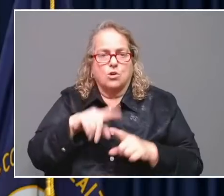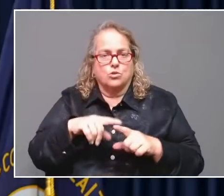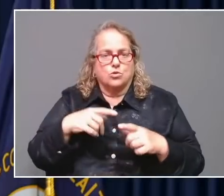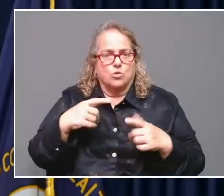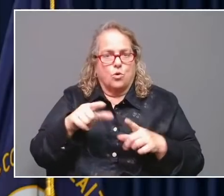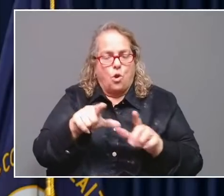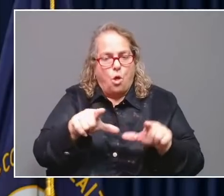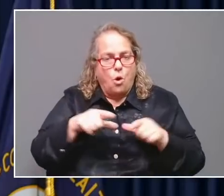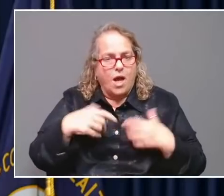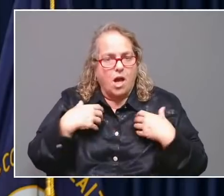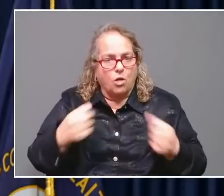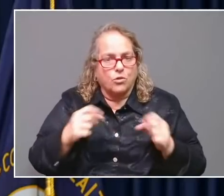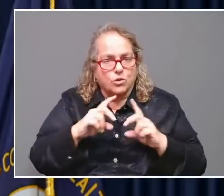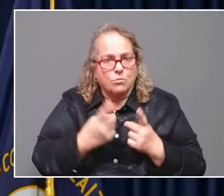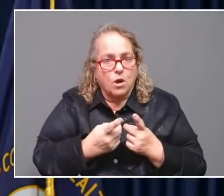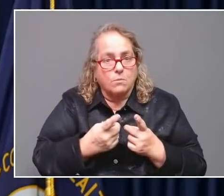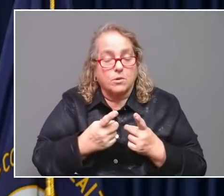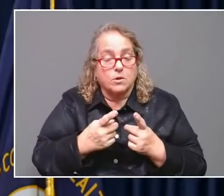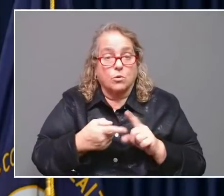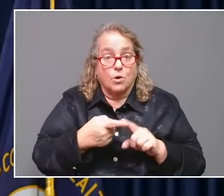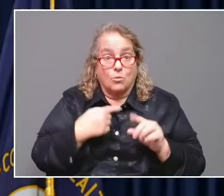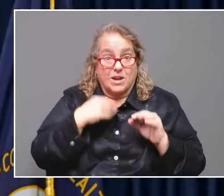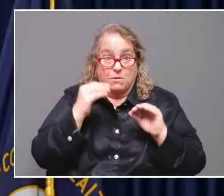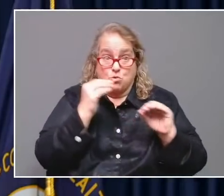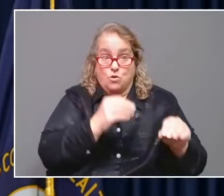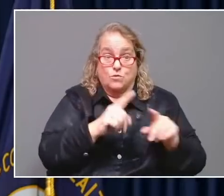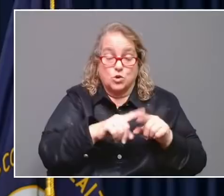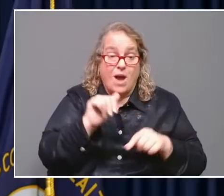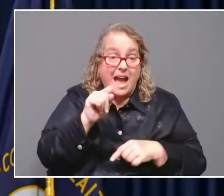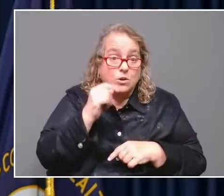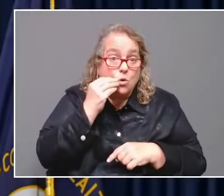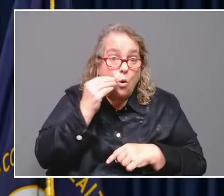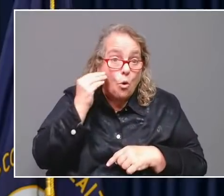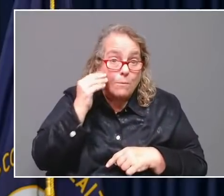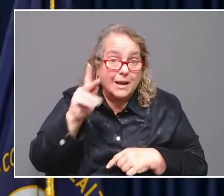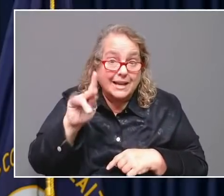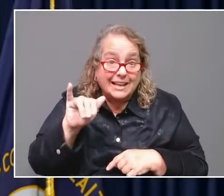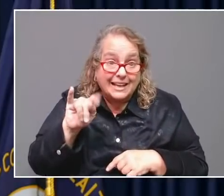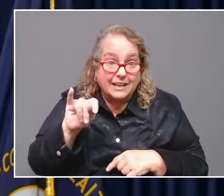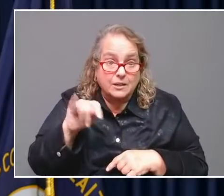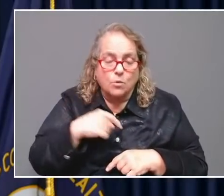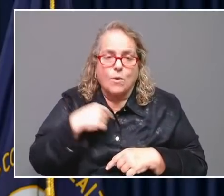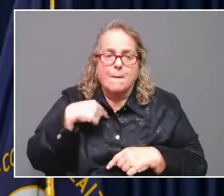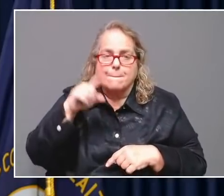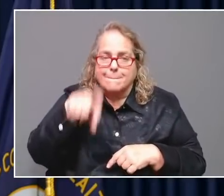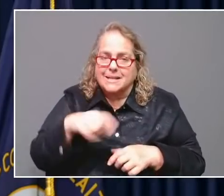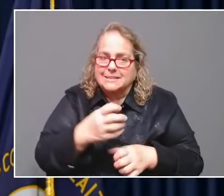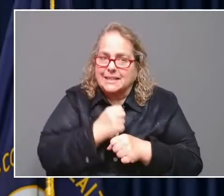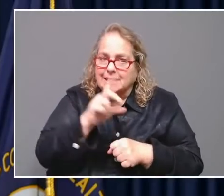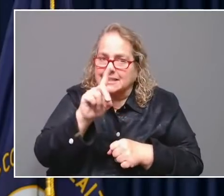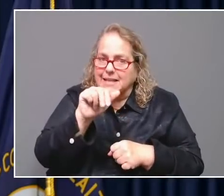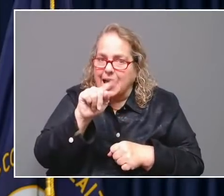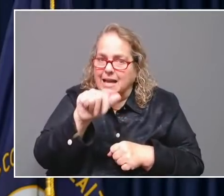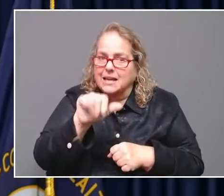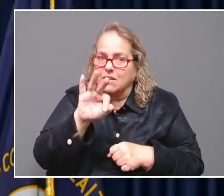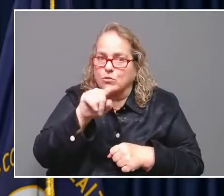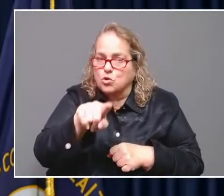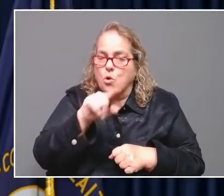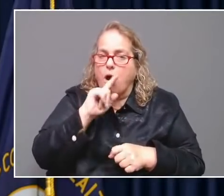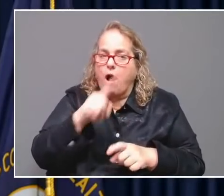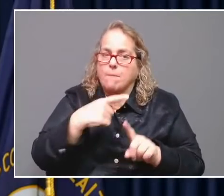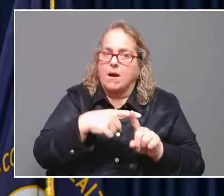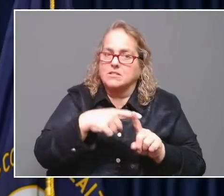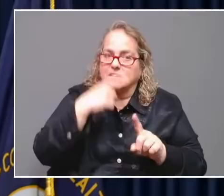towards at-home kits, it's important that we get the data if you're positive and that you talk to your doctor first for your treatment.